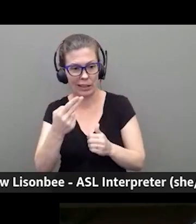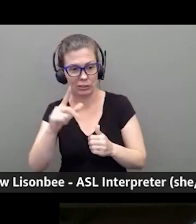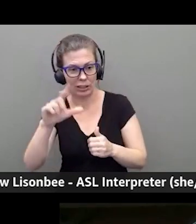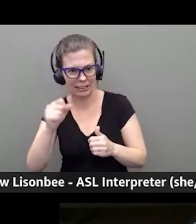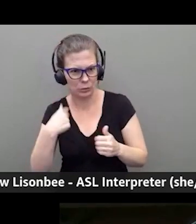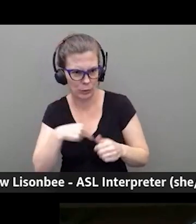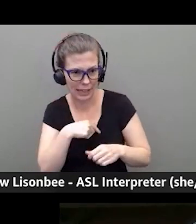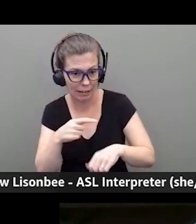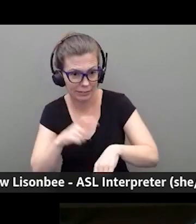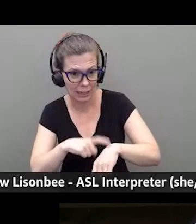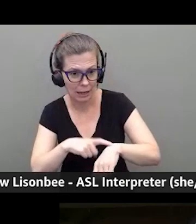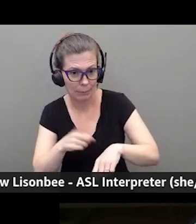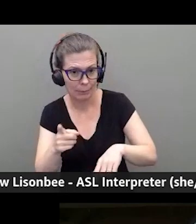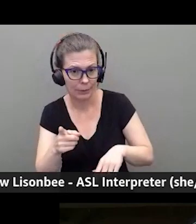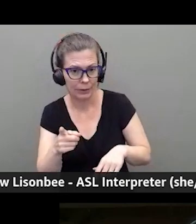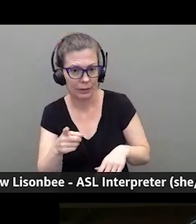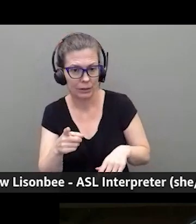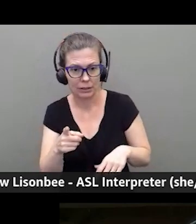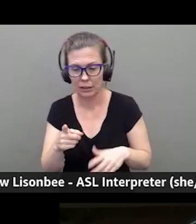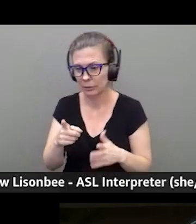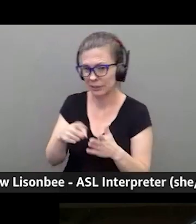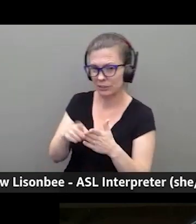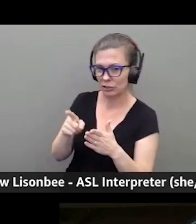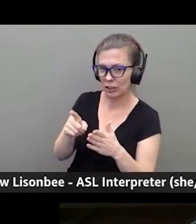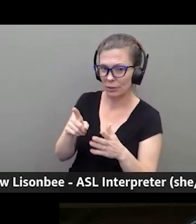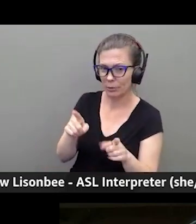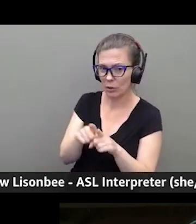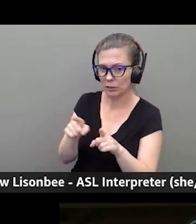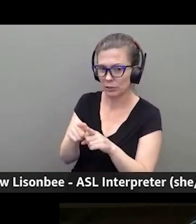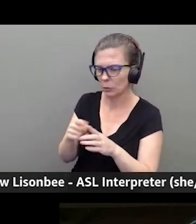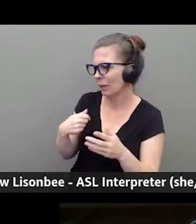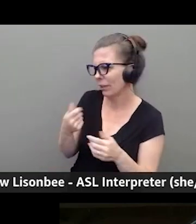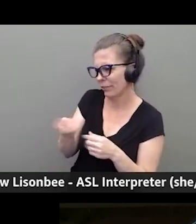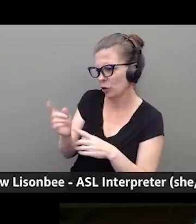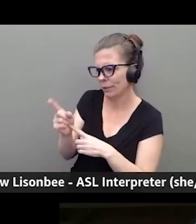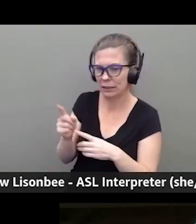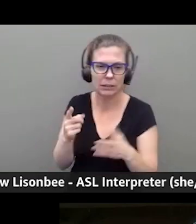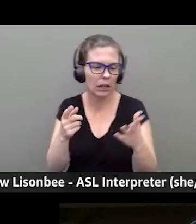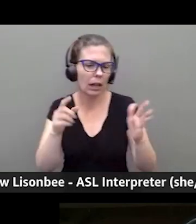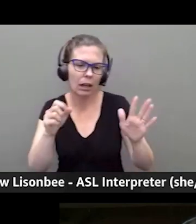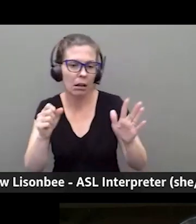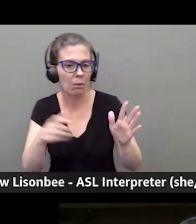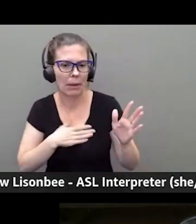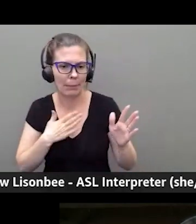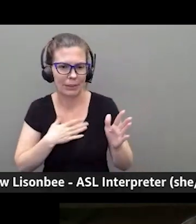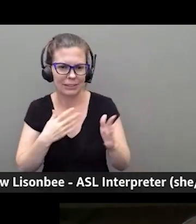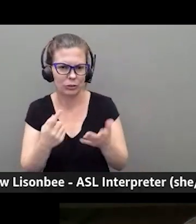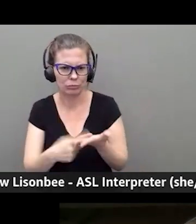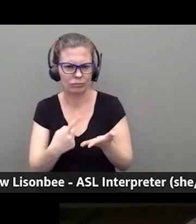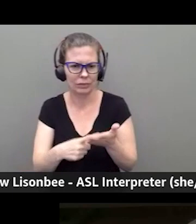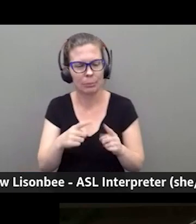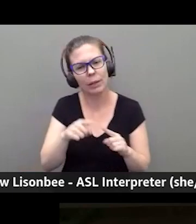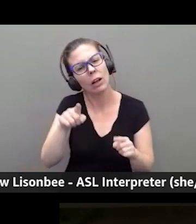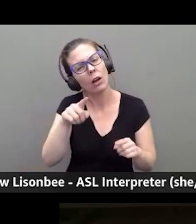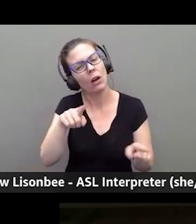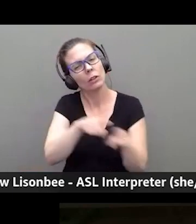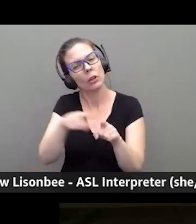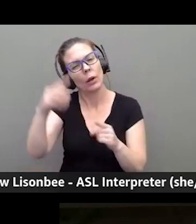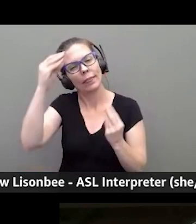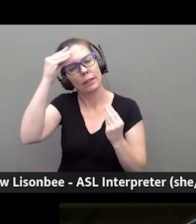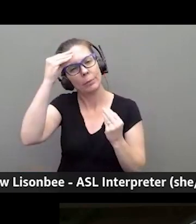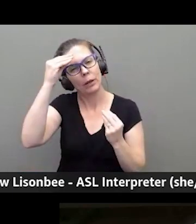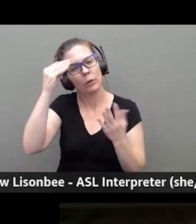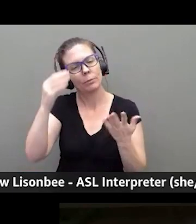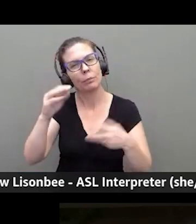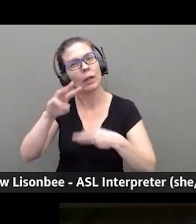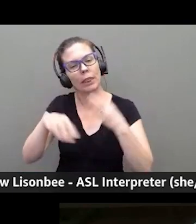time for that? Can check, but we can also throw some maybe. Yeah, well, I'm happy to dig into it. But you can think about in the